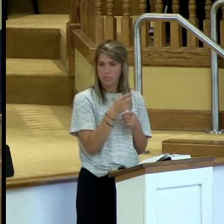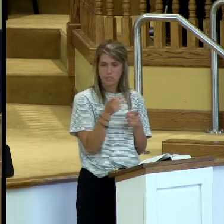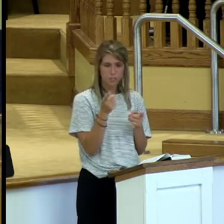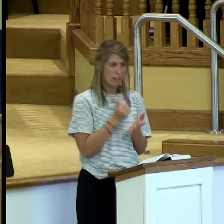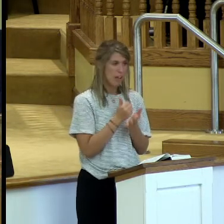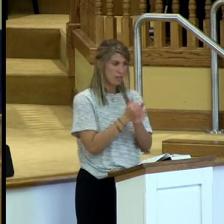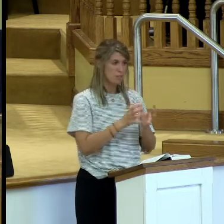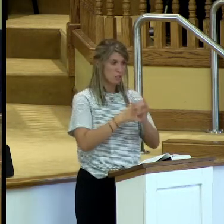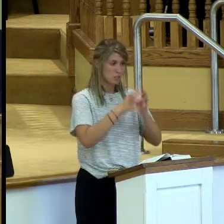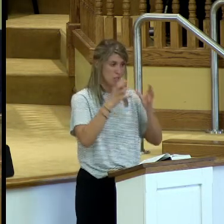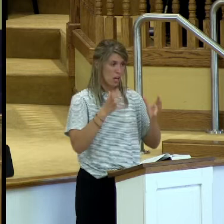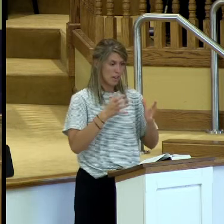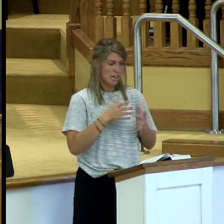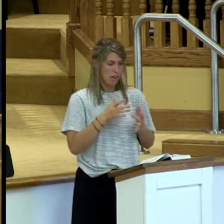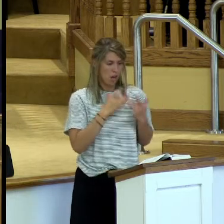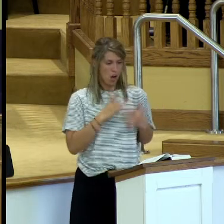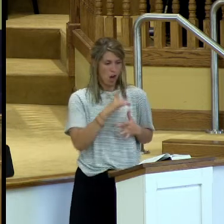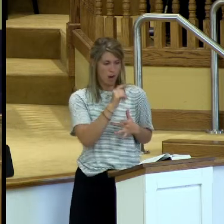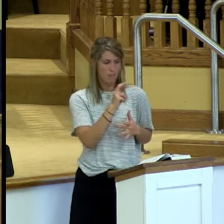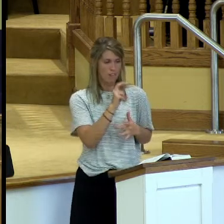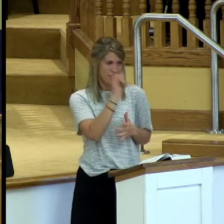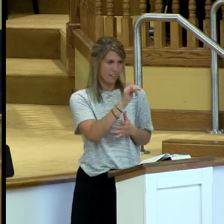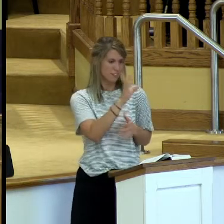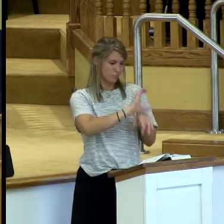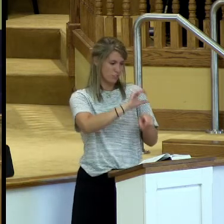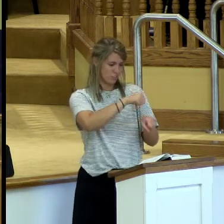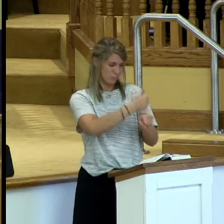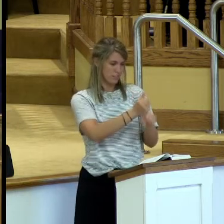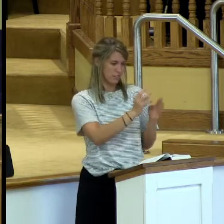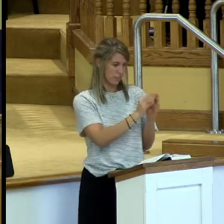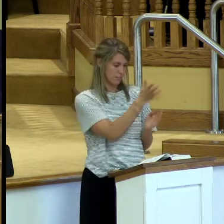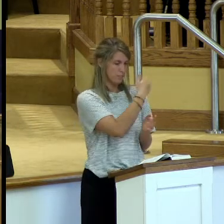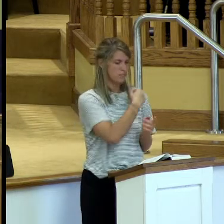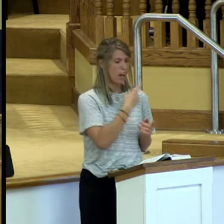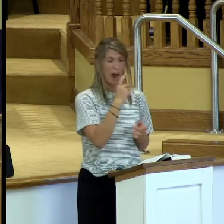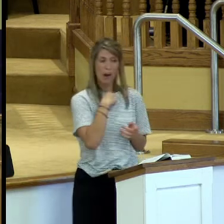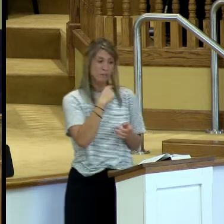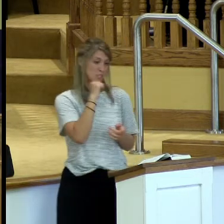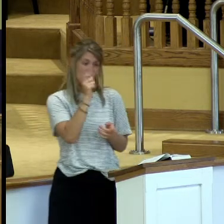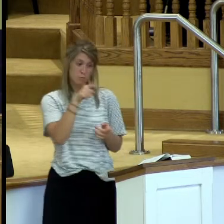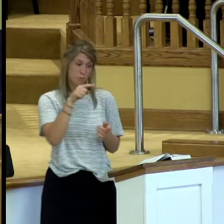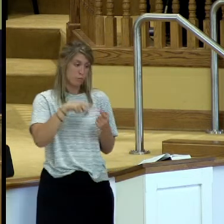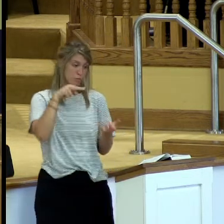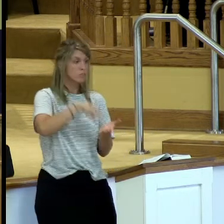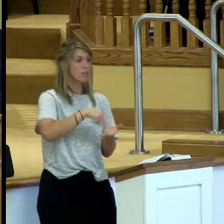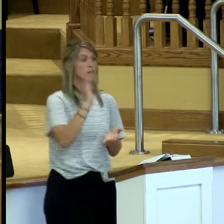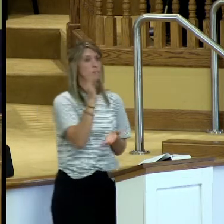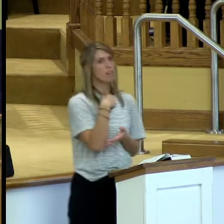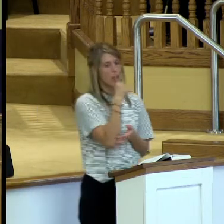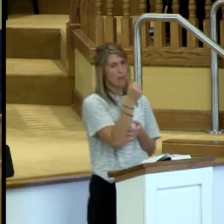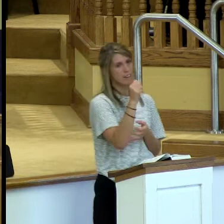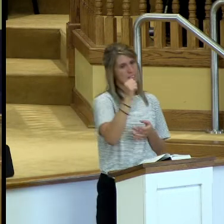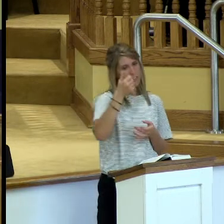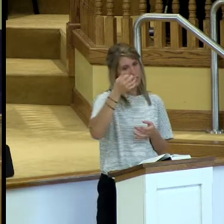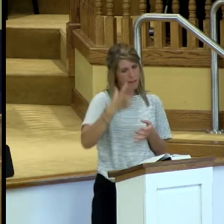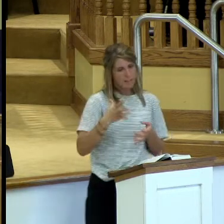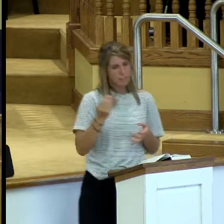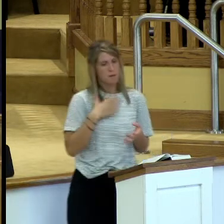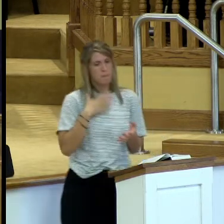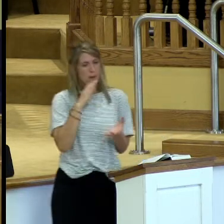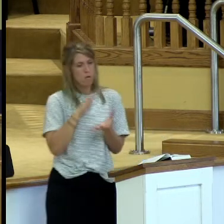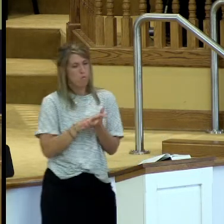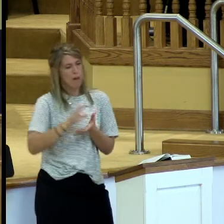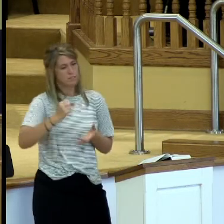at Heartland. Understand something. I was not supposed to present. I got told by a pastor in Santa Fe and by my